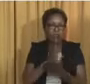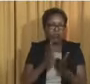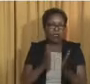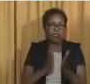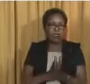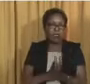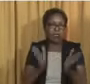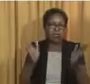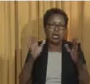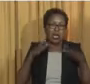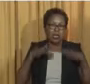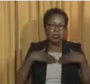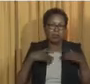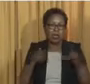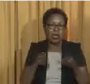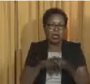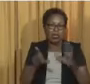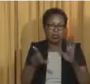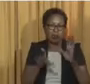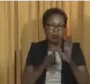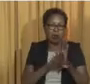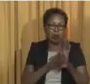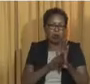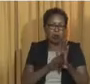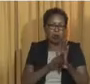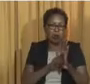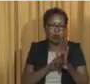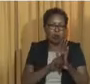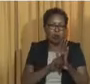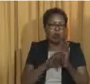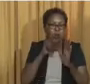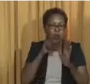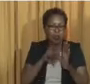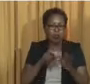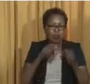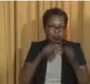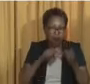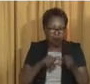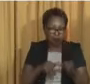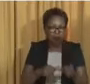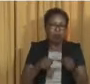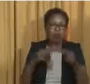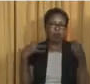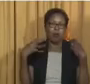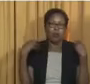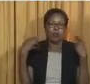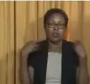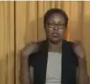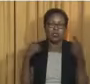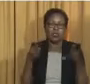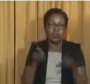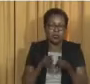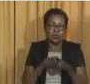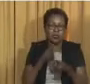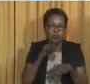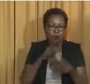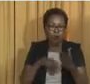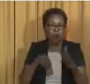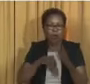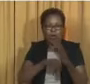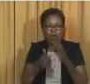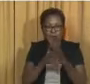That is both sufficiently widespread and consistent practice and what states have accepted